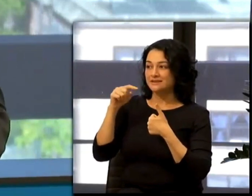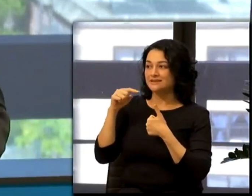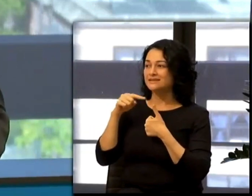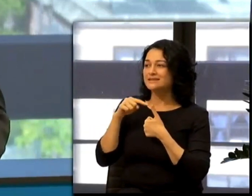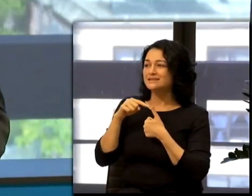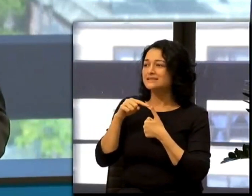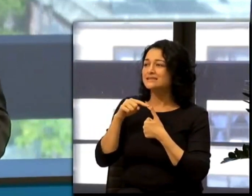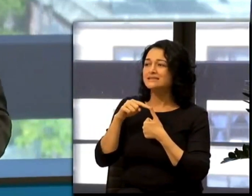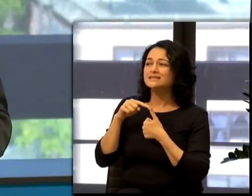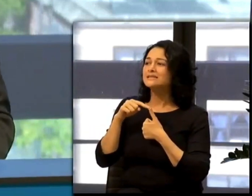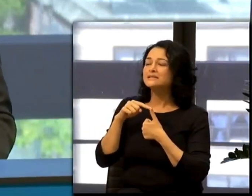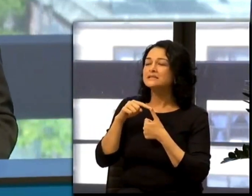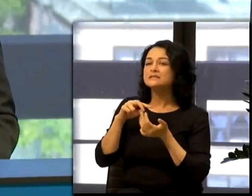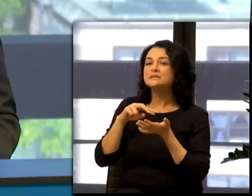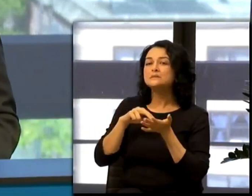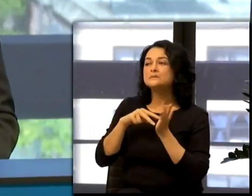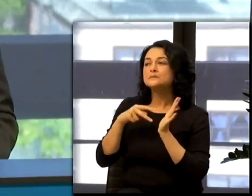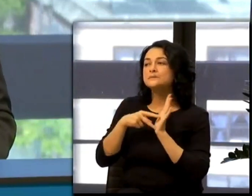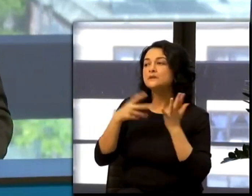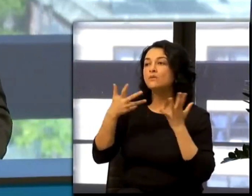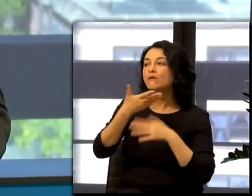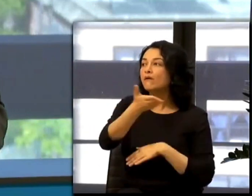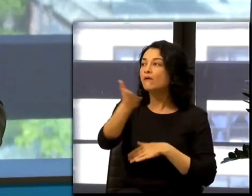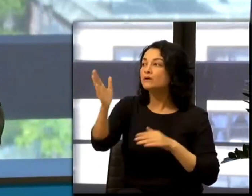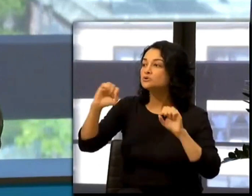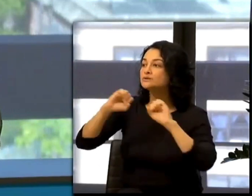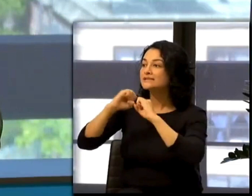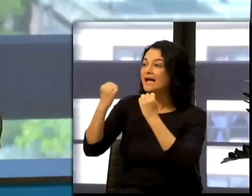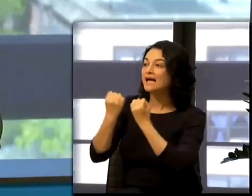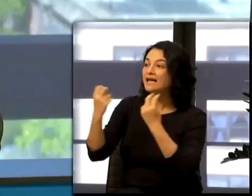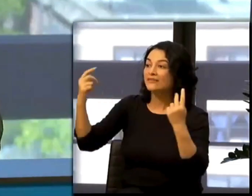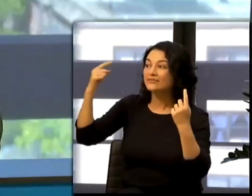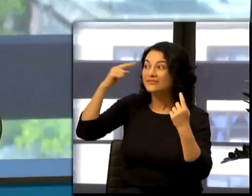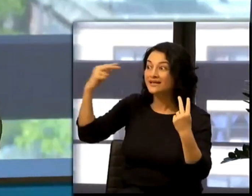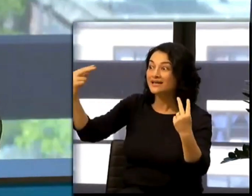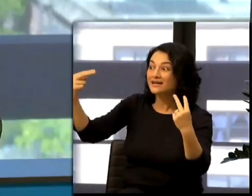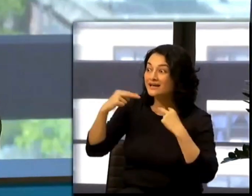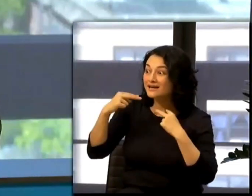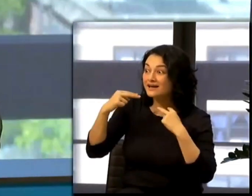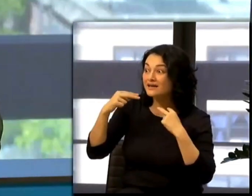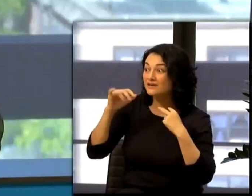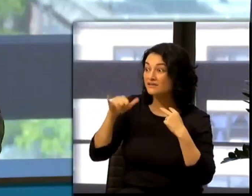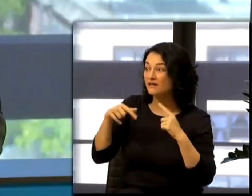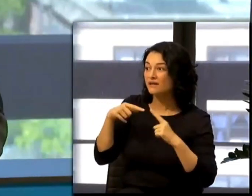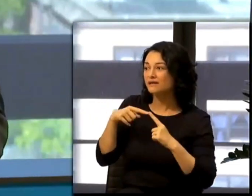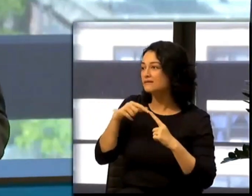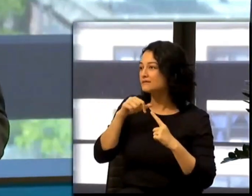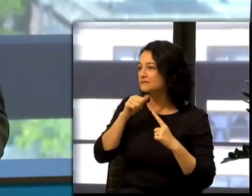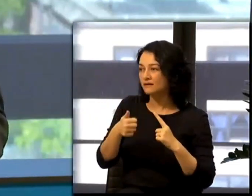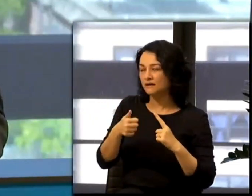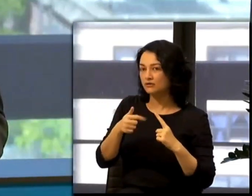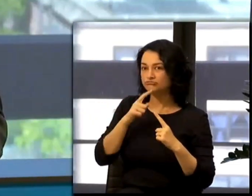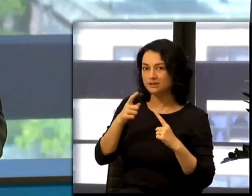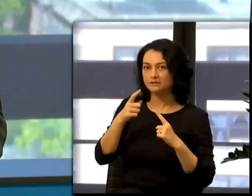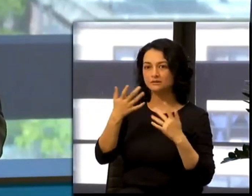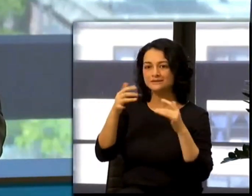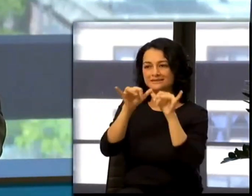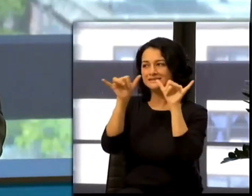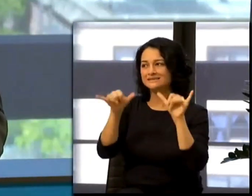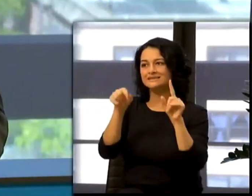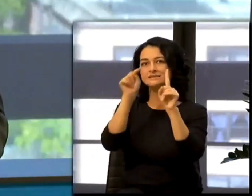gender bias, ageism is a system of awarding social, economic, and other forms of